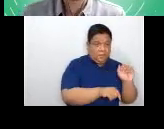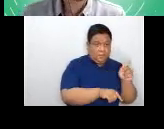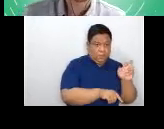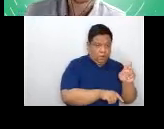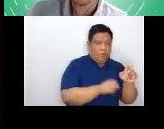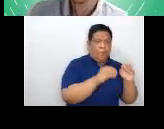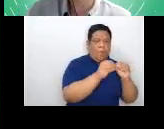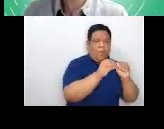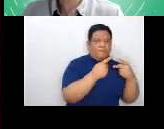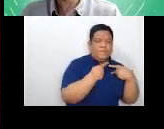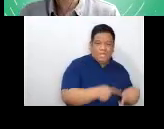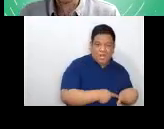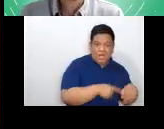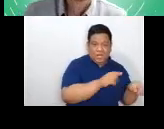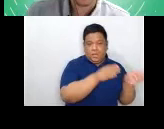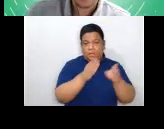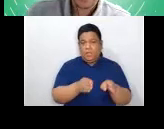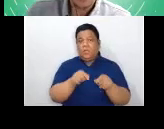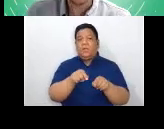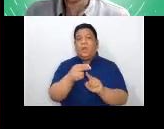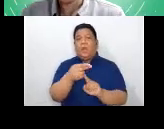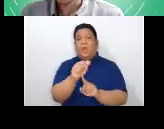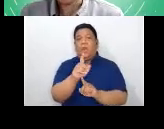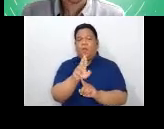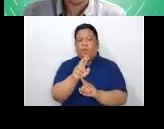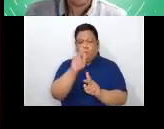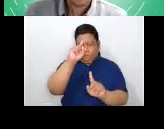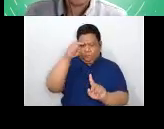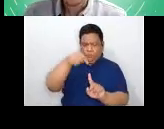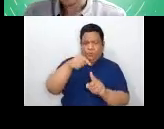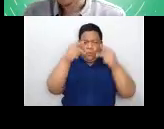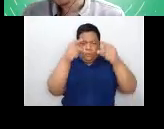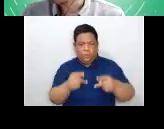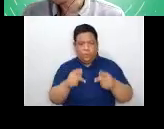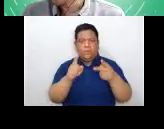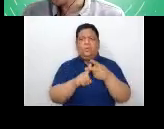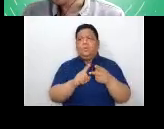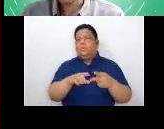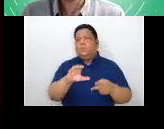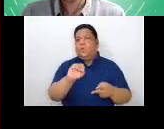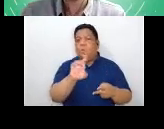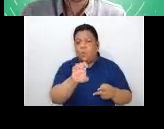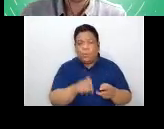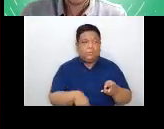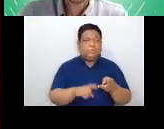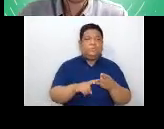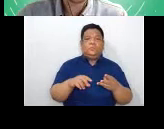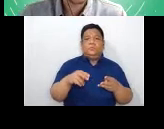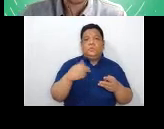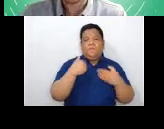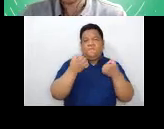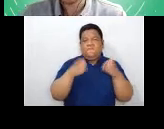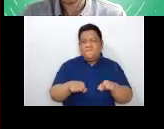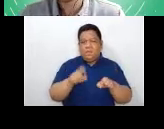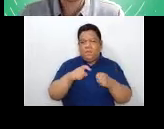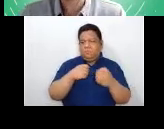with programming, coding, new software. If you've had hackathons, or they have these events where they have to program